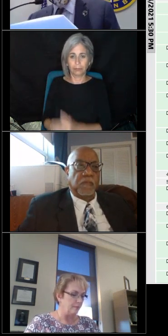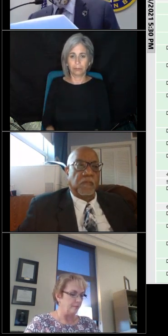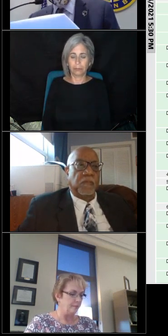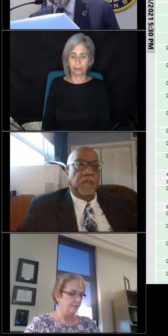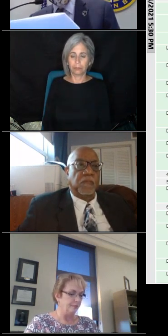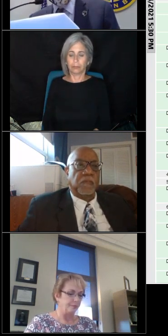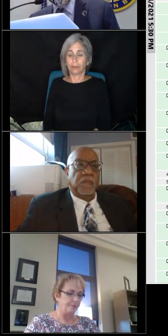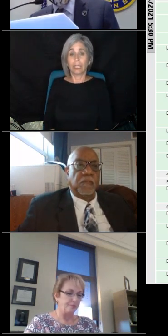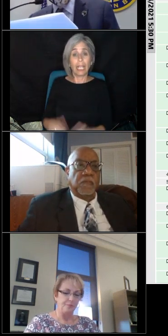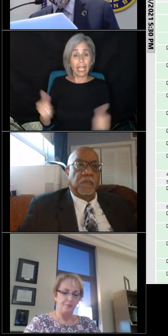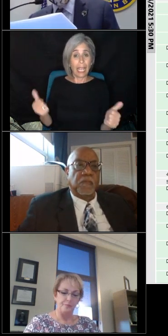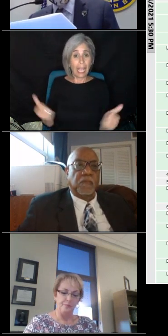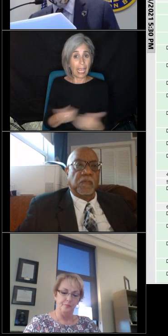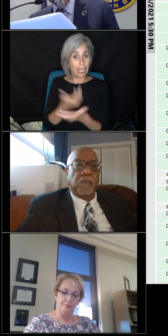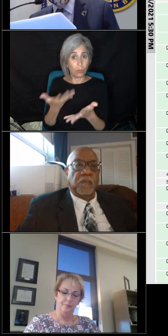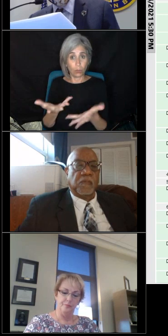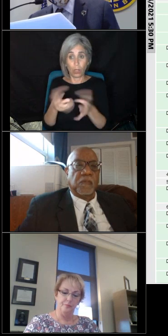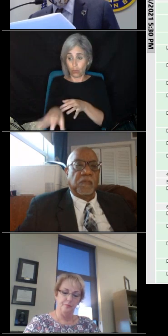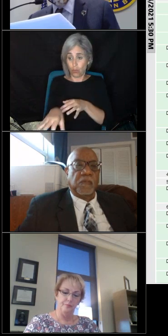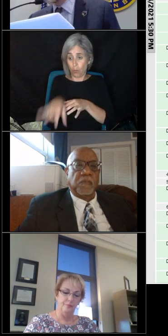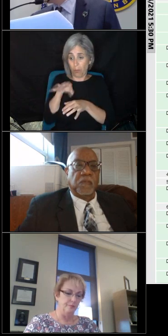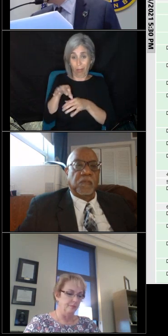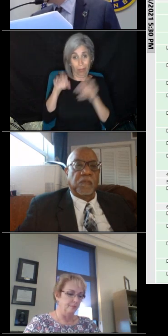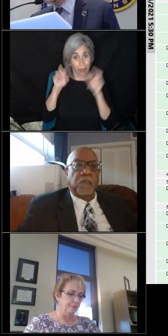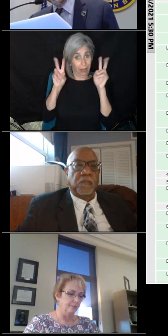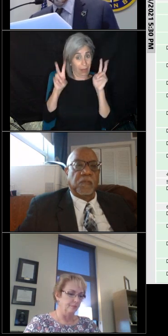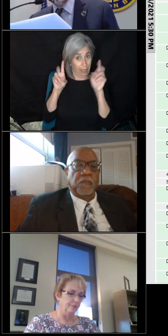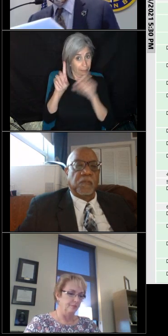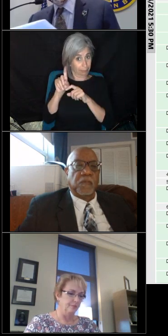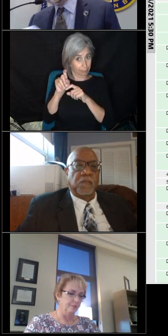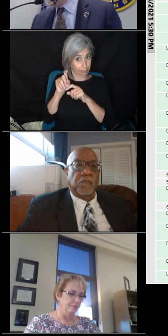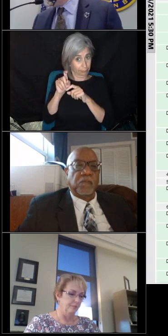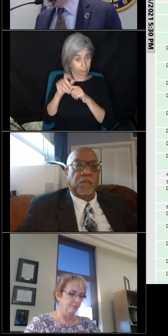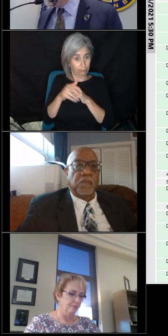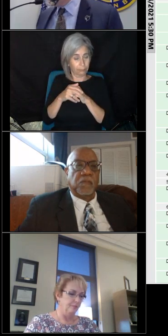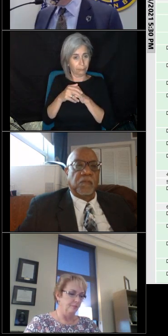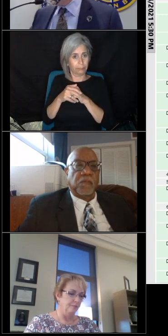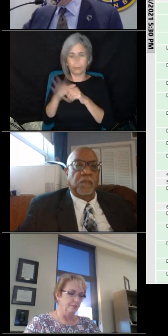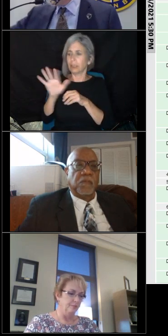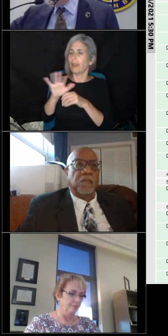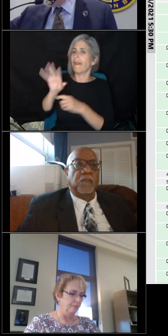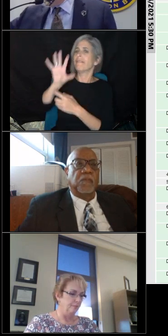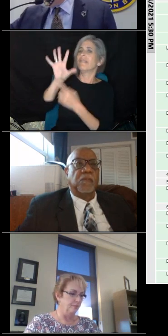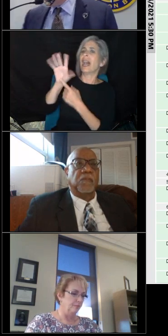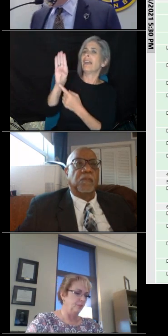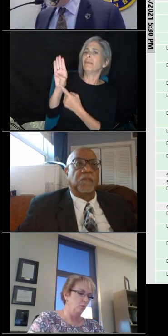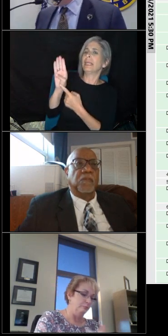Would anyone like to pull any of the items? Yes. Did we? Oh, no, 5B, thank you.